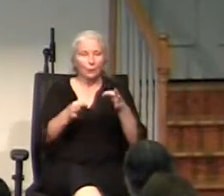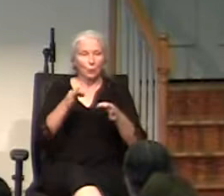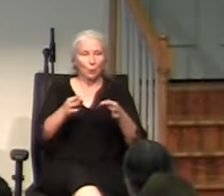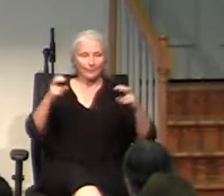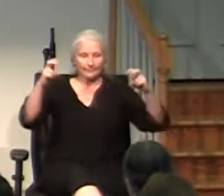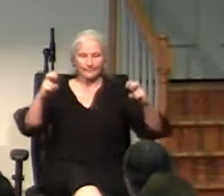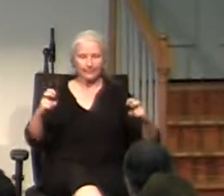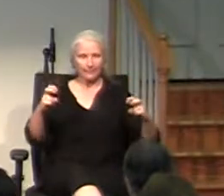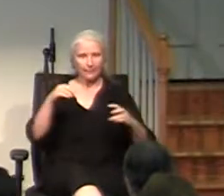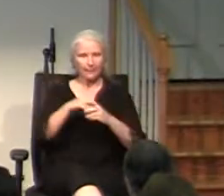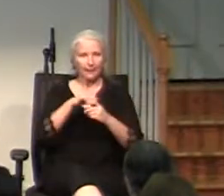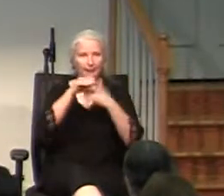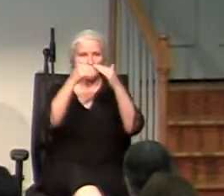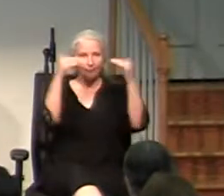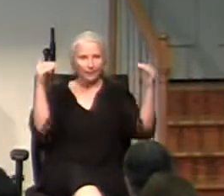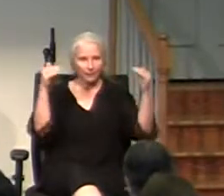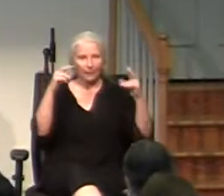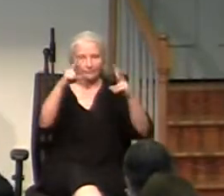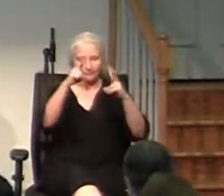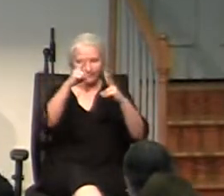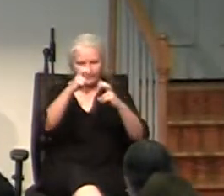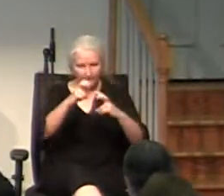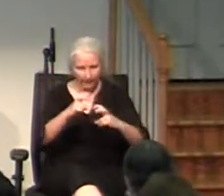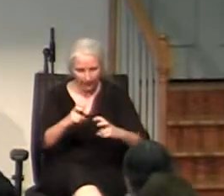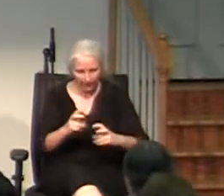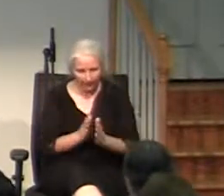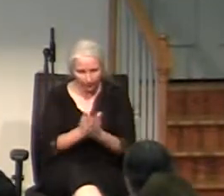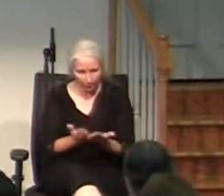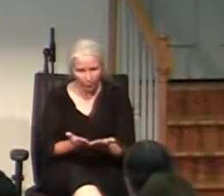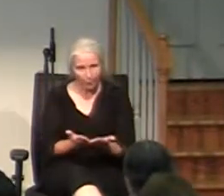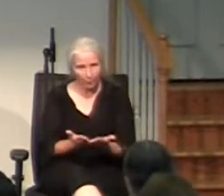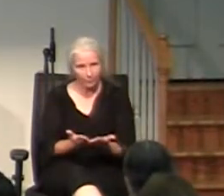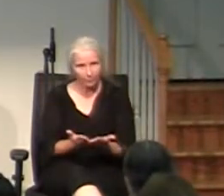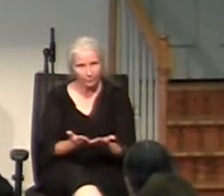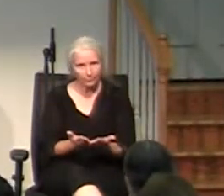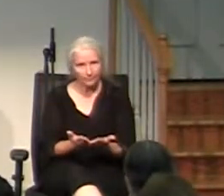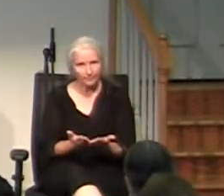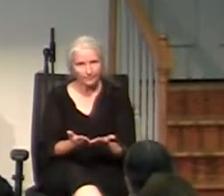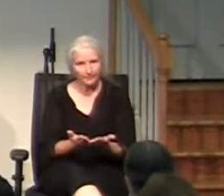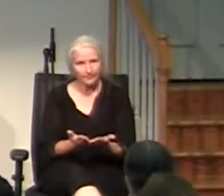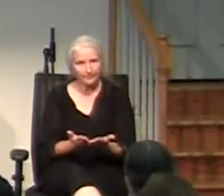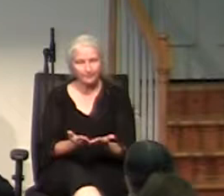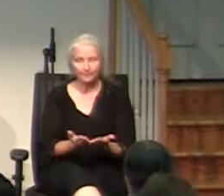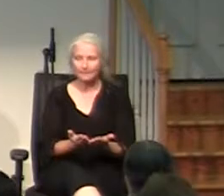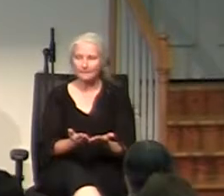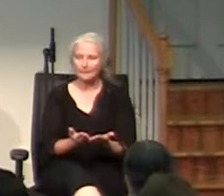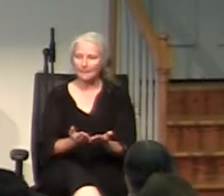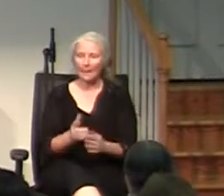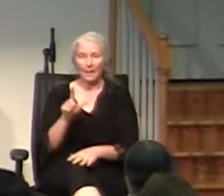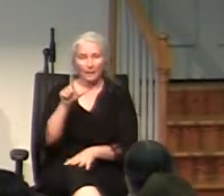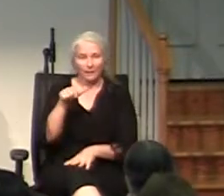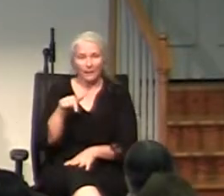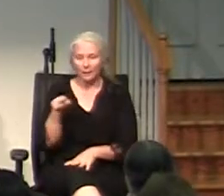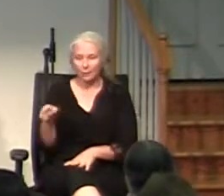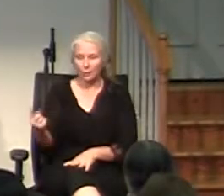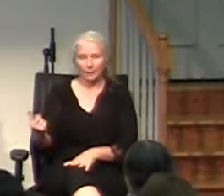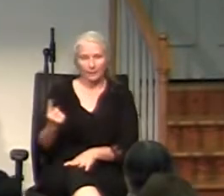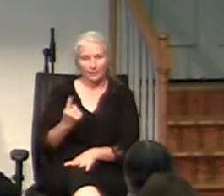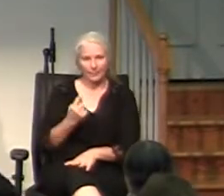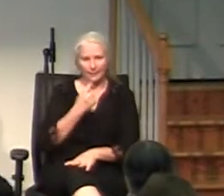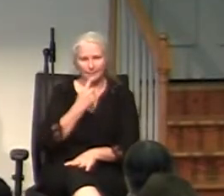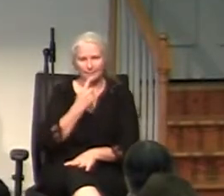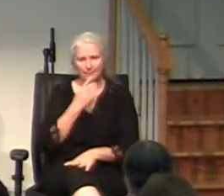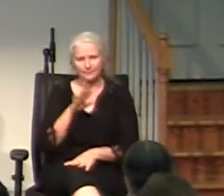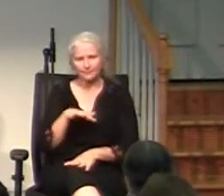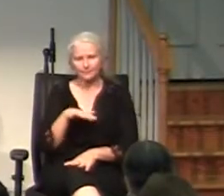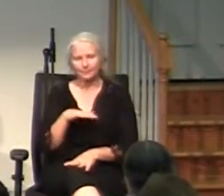of it. The other young man came back to my home later, and he said, you know, he told us when we got in the car,